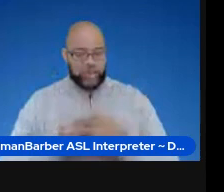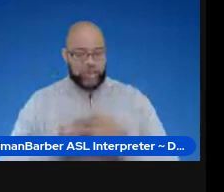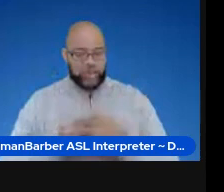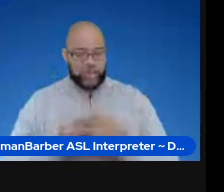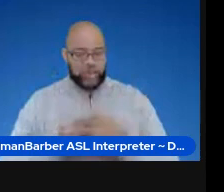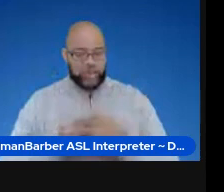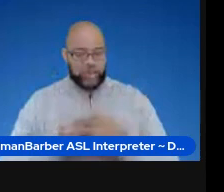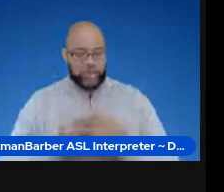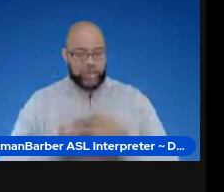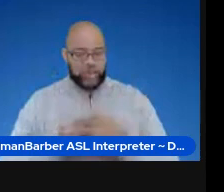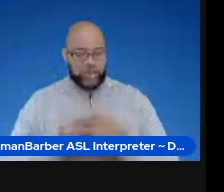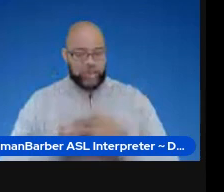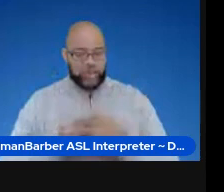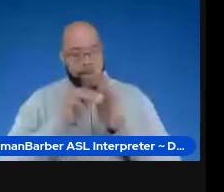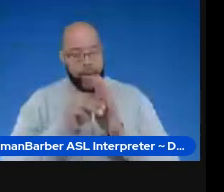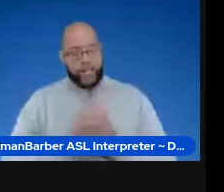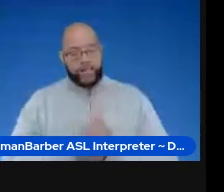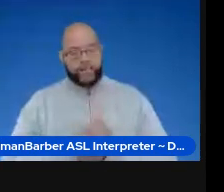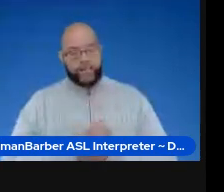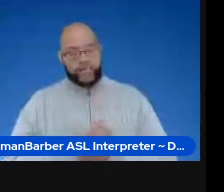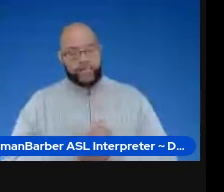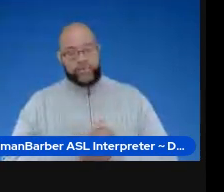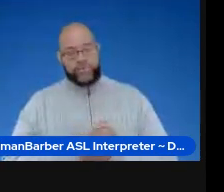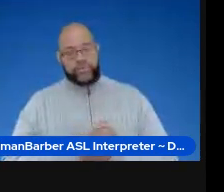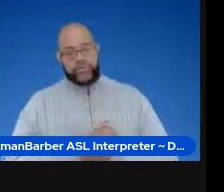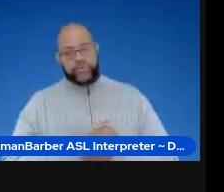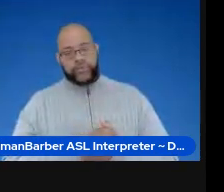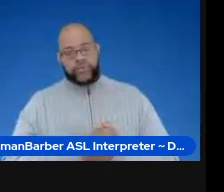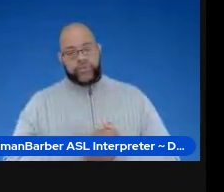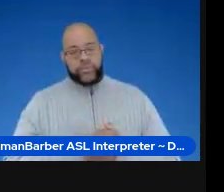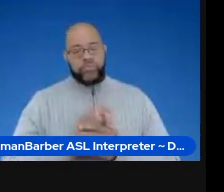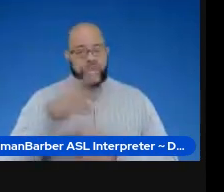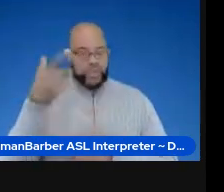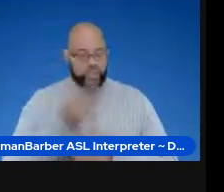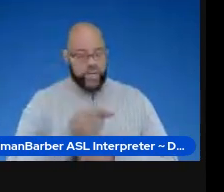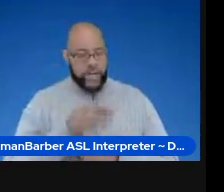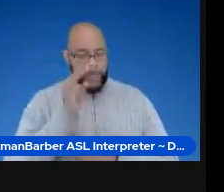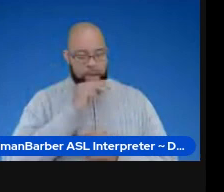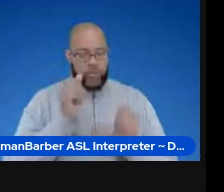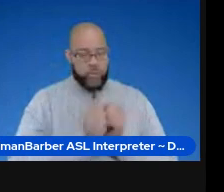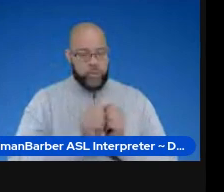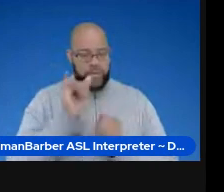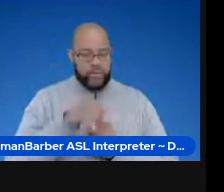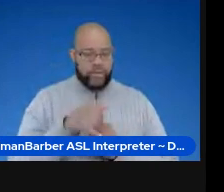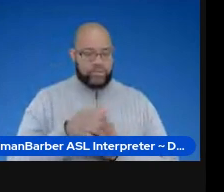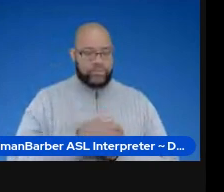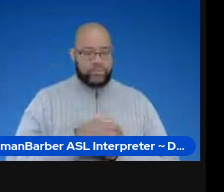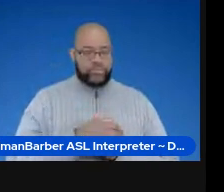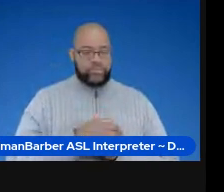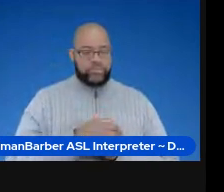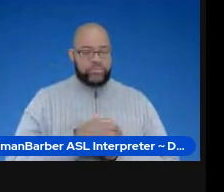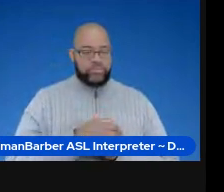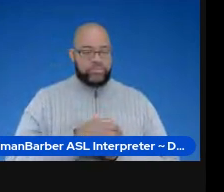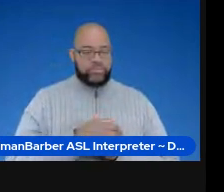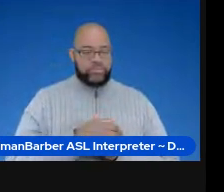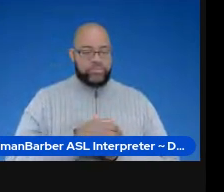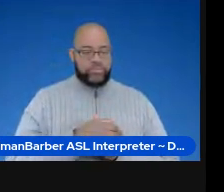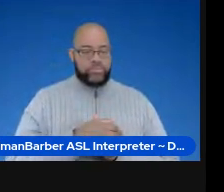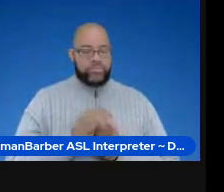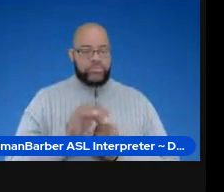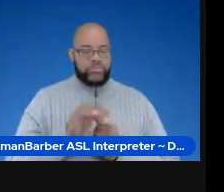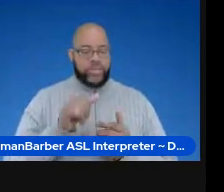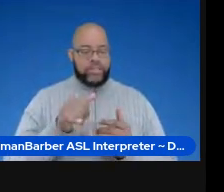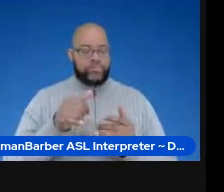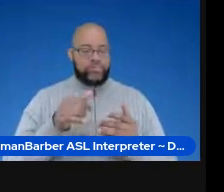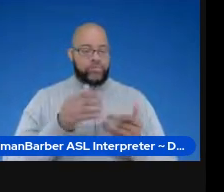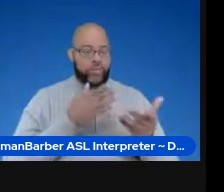model, we typically inject the mice with beta estradiol, which is like an estrogen. It serves to